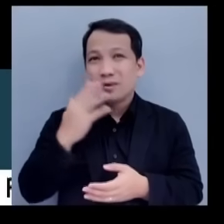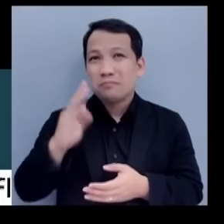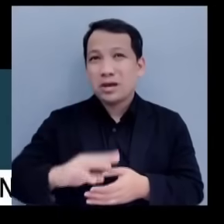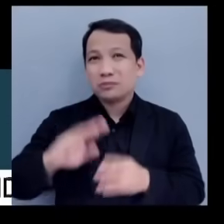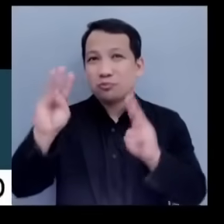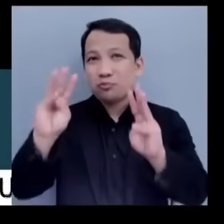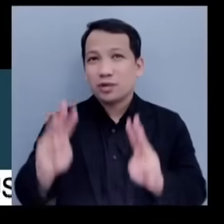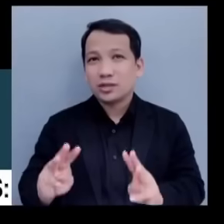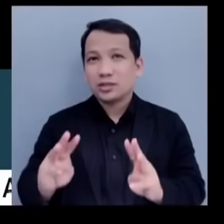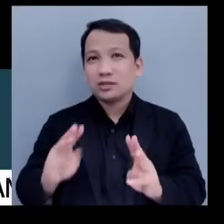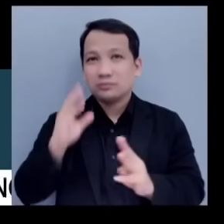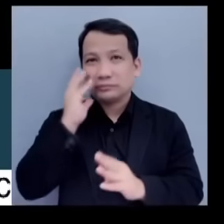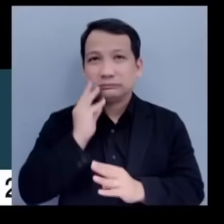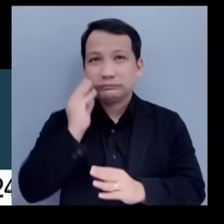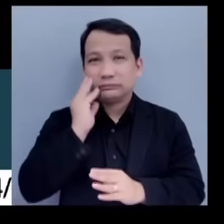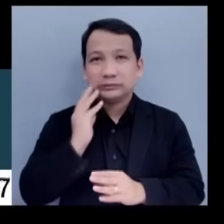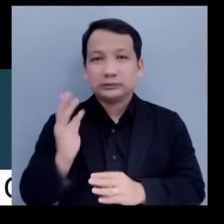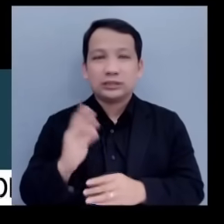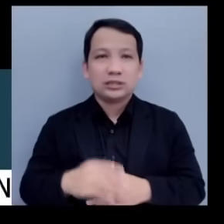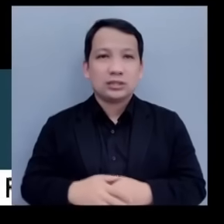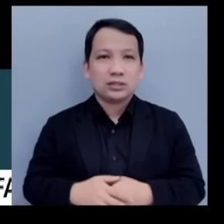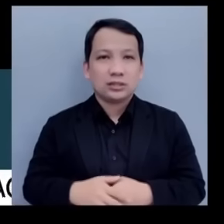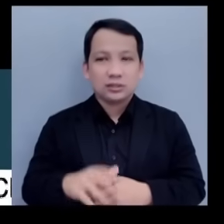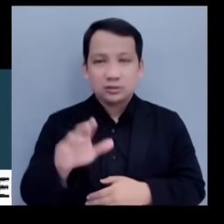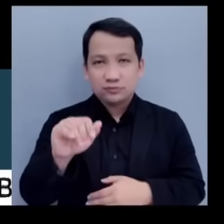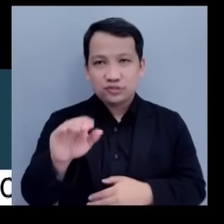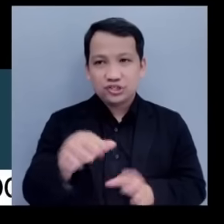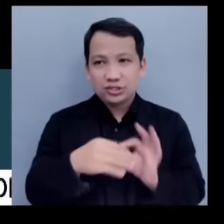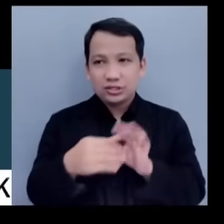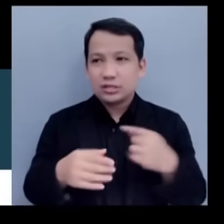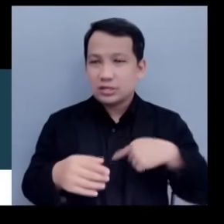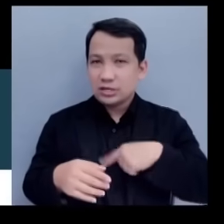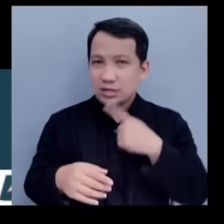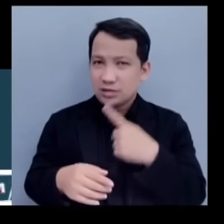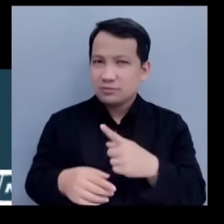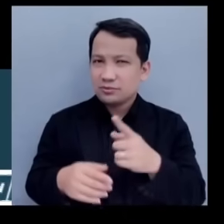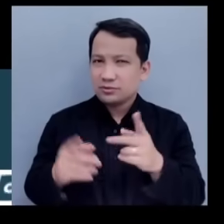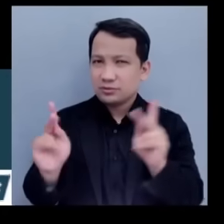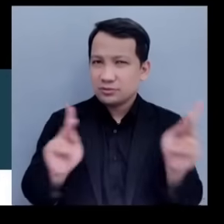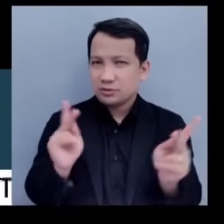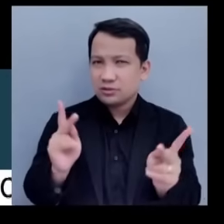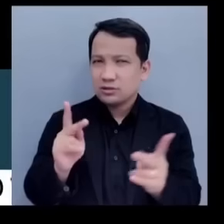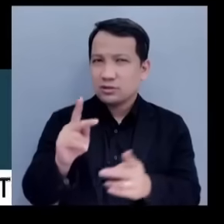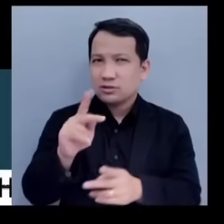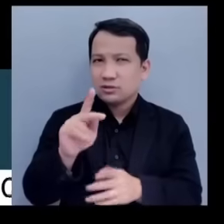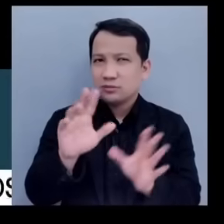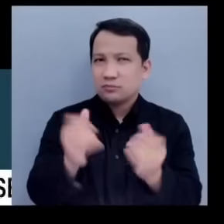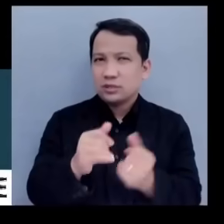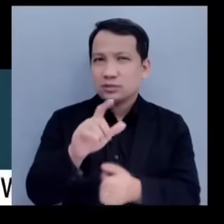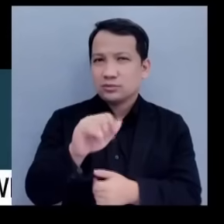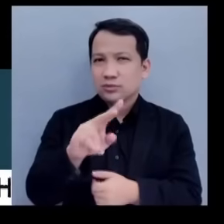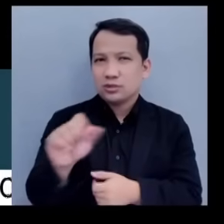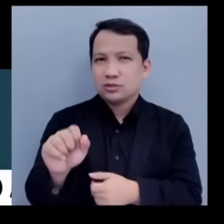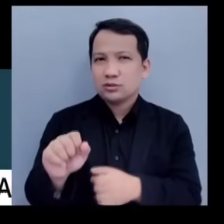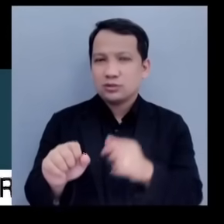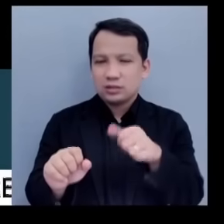we're experiencing. Firstly, 15 individuals or four families in Sipulangub, Barangay Buhisan,